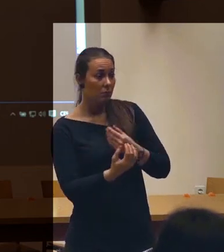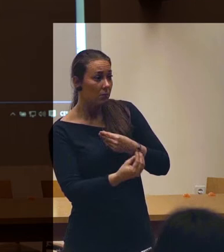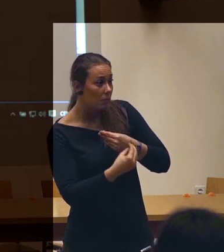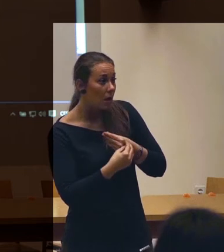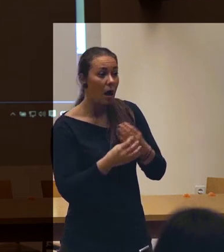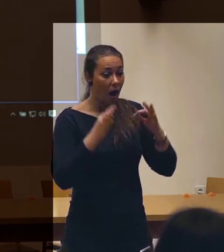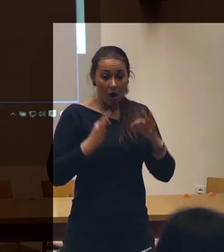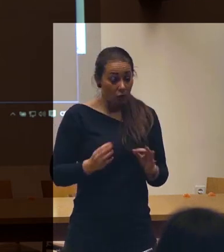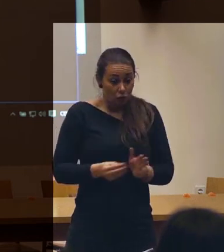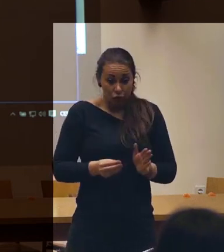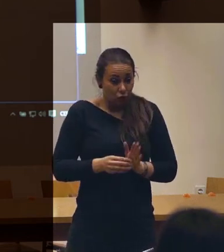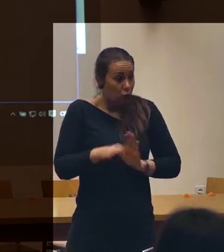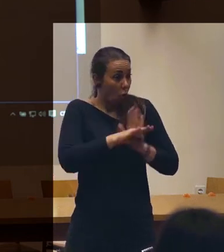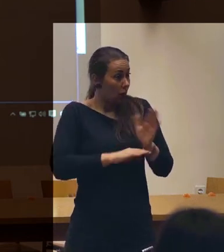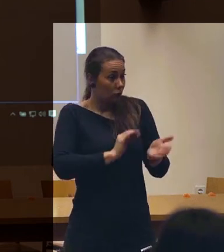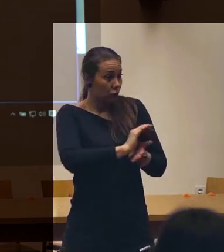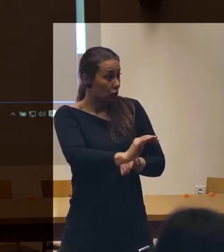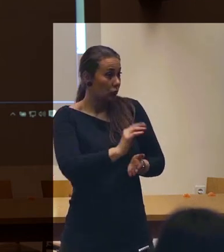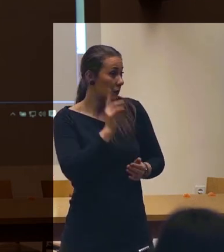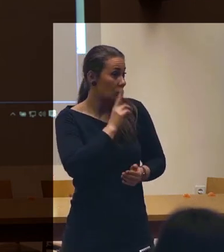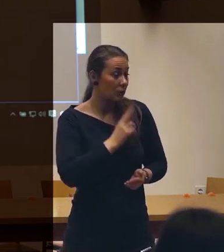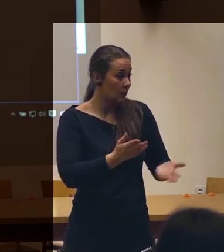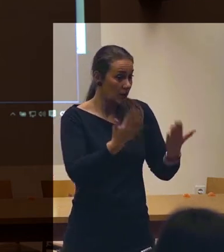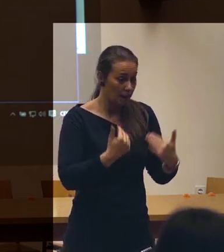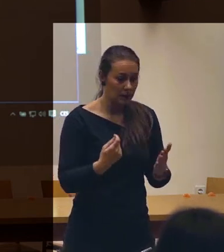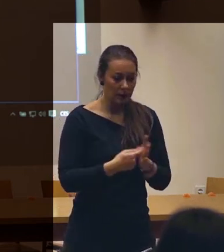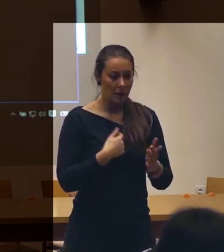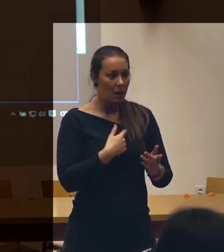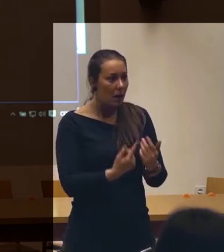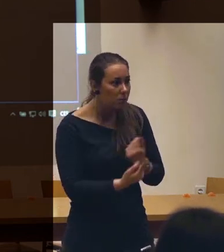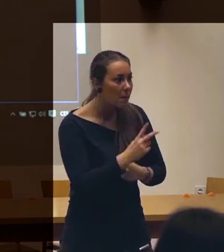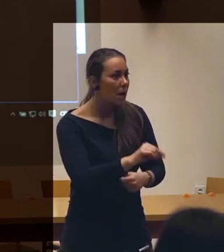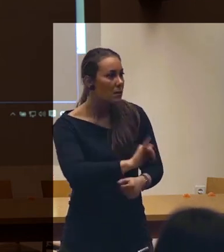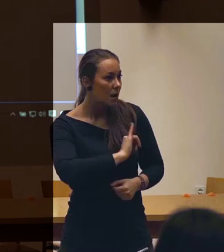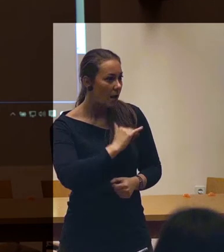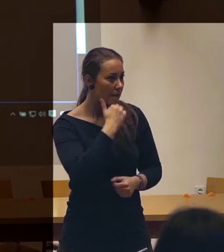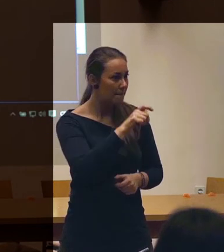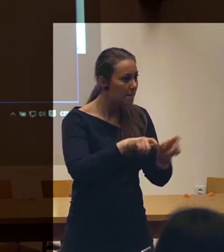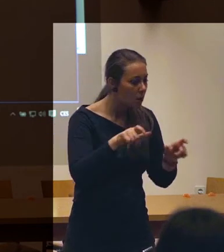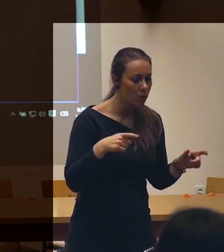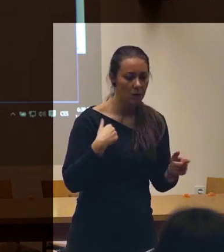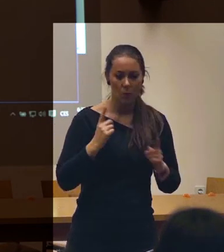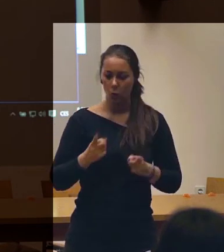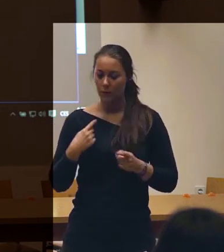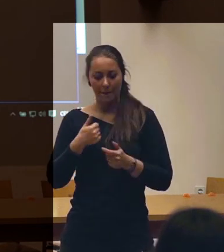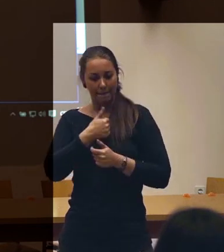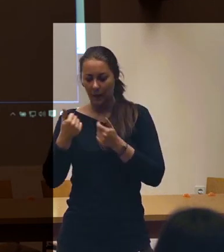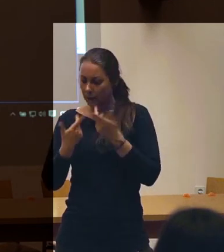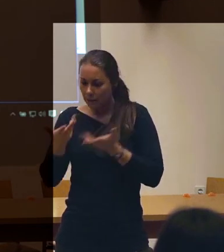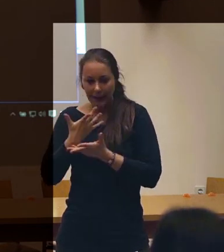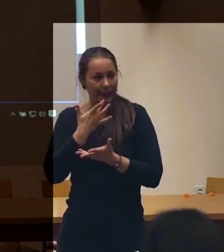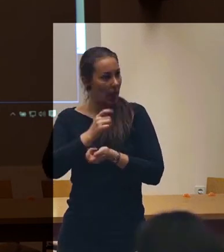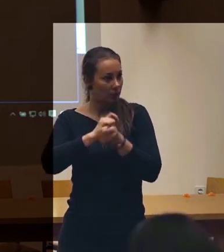the time. So that means that we need to change, first of all, we need to change the museum itself inside. So we started to